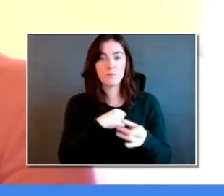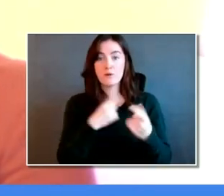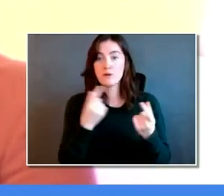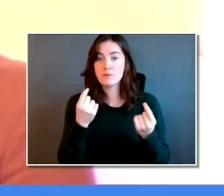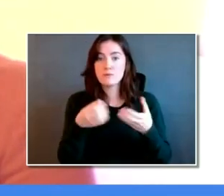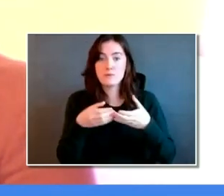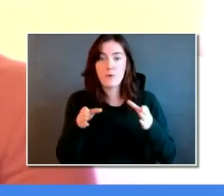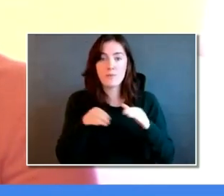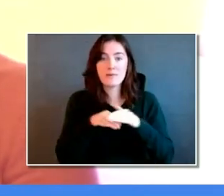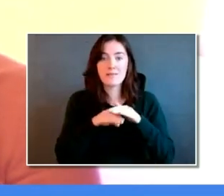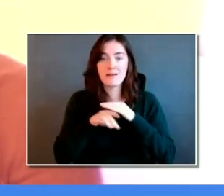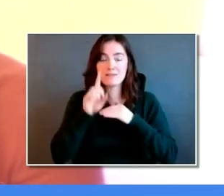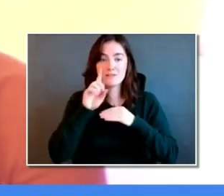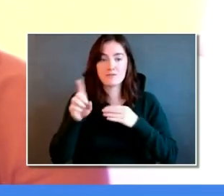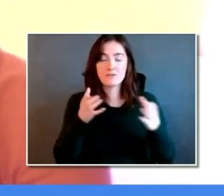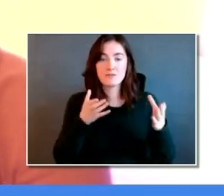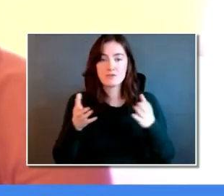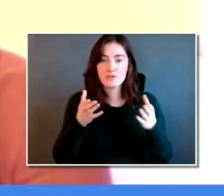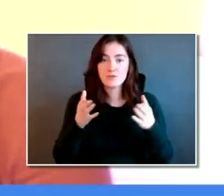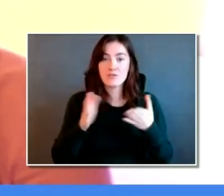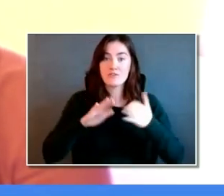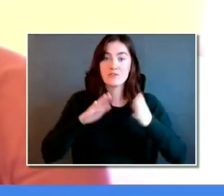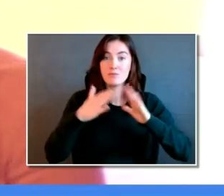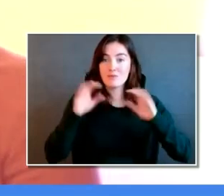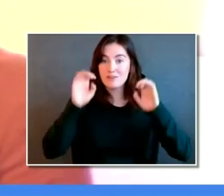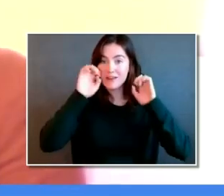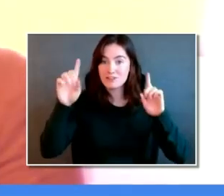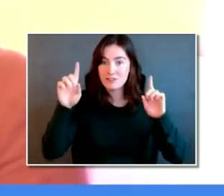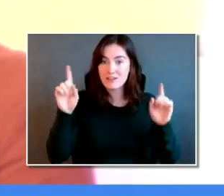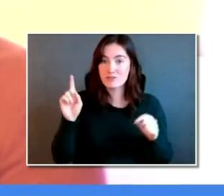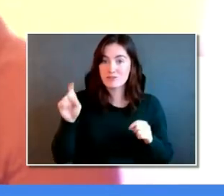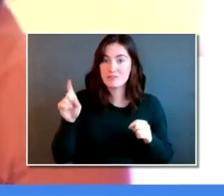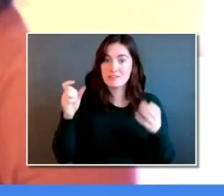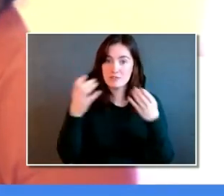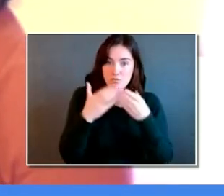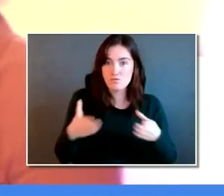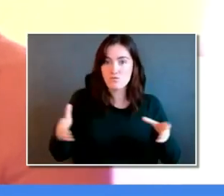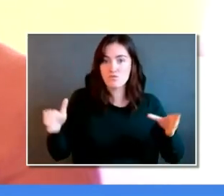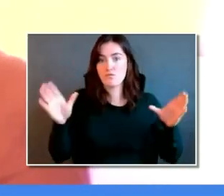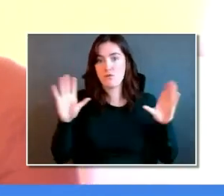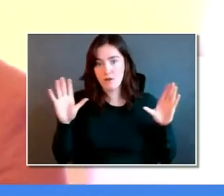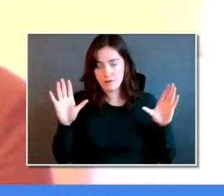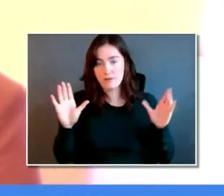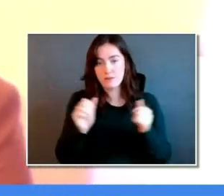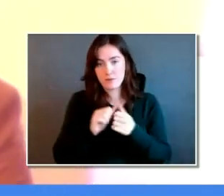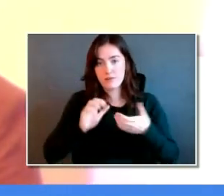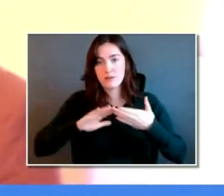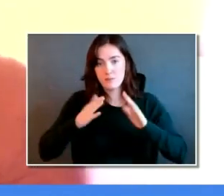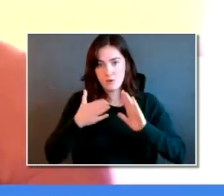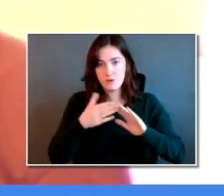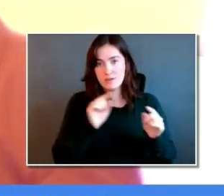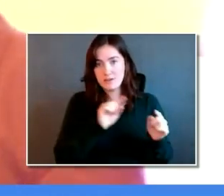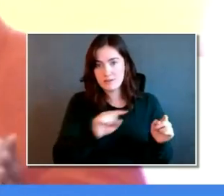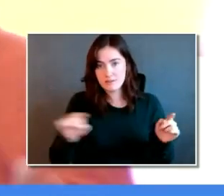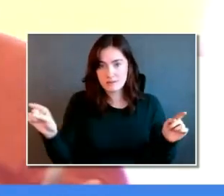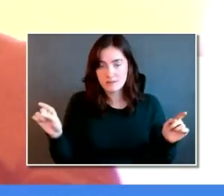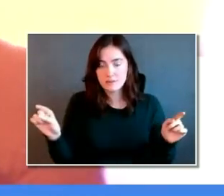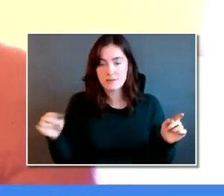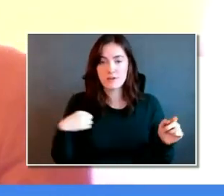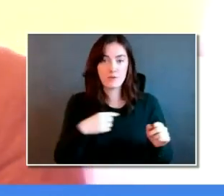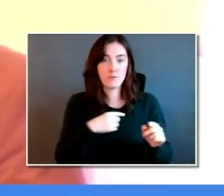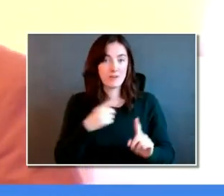serve the community's educational needs broadly in our communities. And that's what we strive to do on a regular basis.